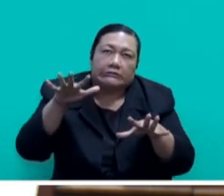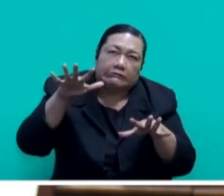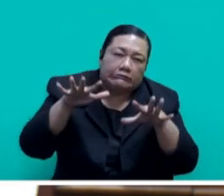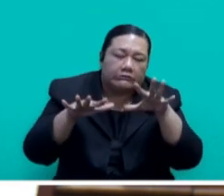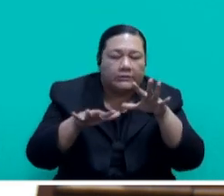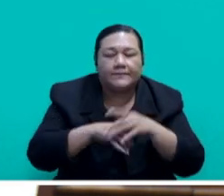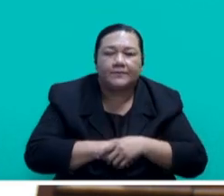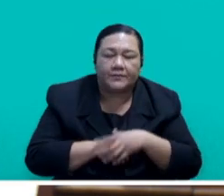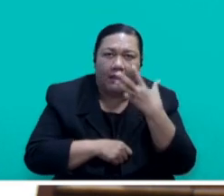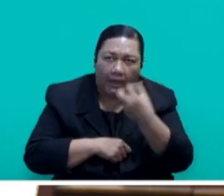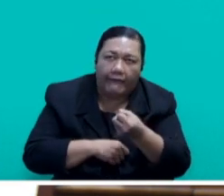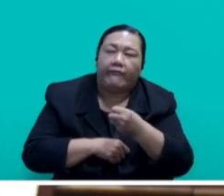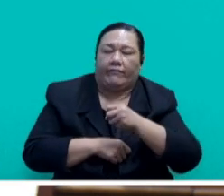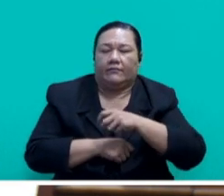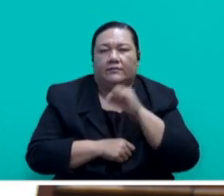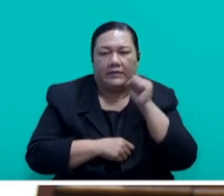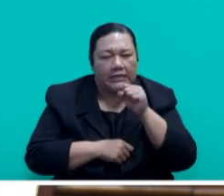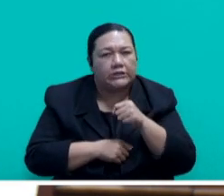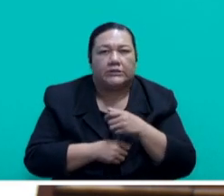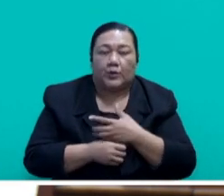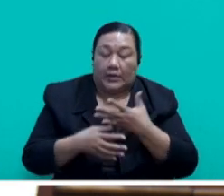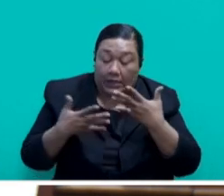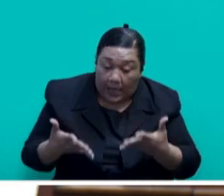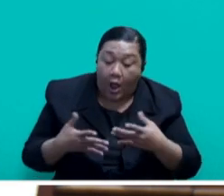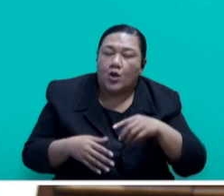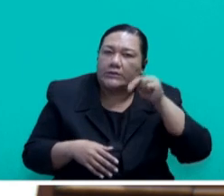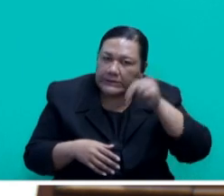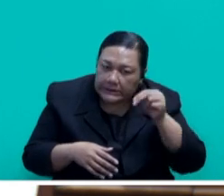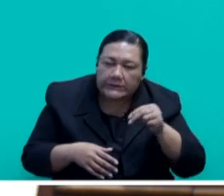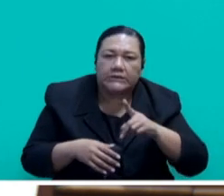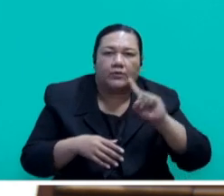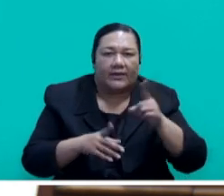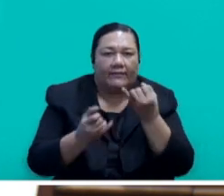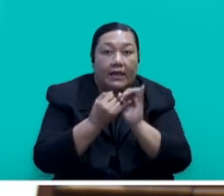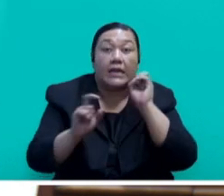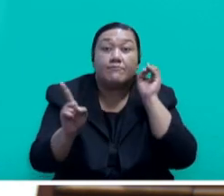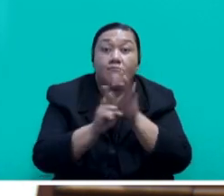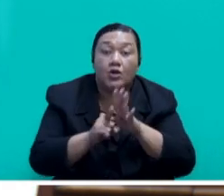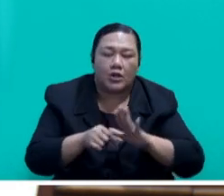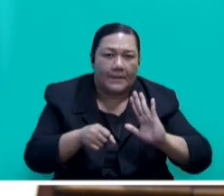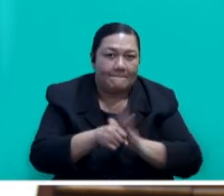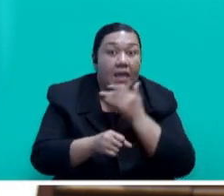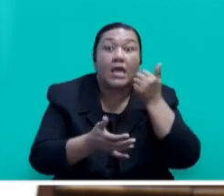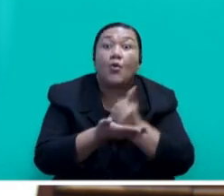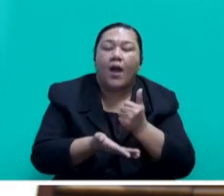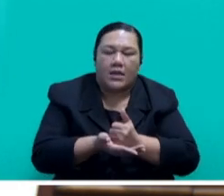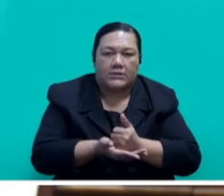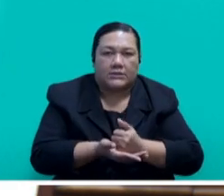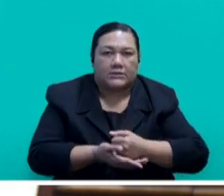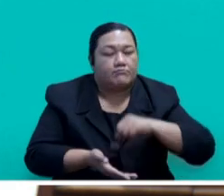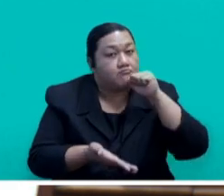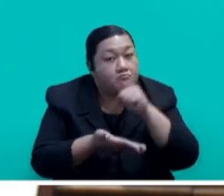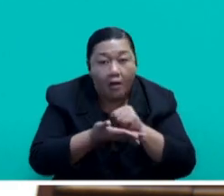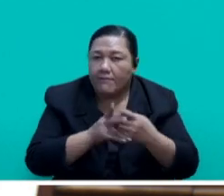There is therefore a need, and it's very important, that we have to make necessary changes to